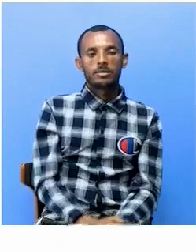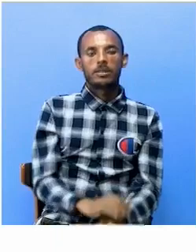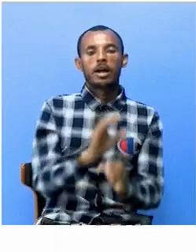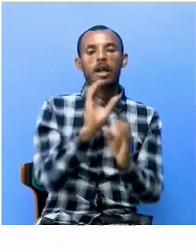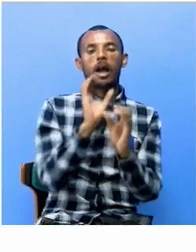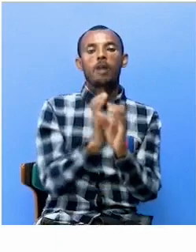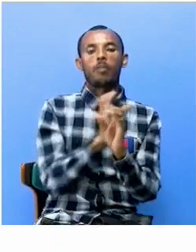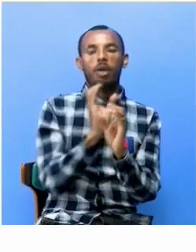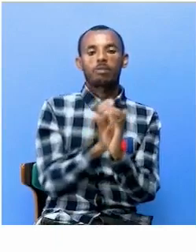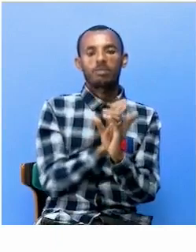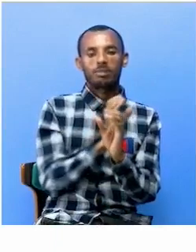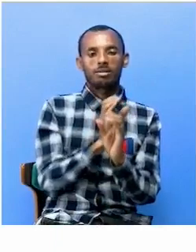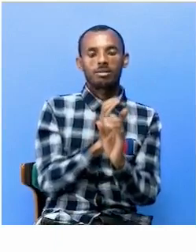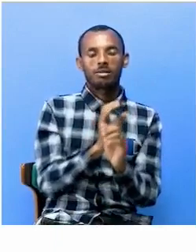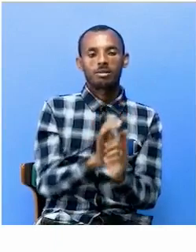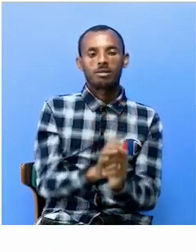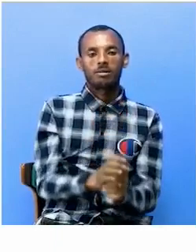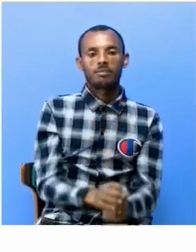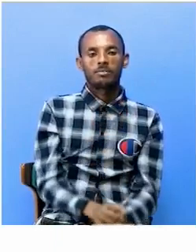calculate